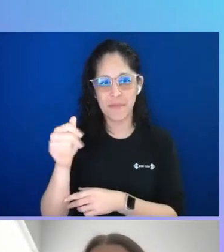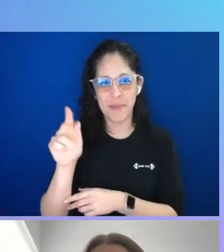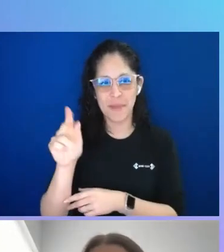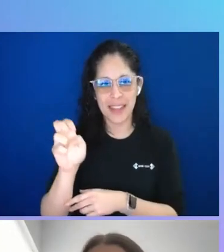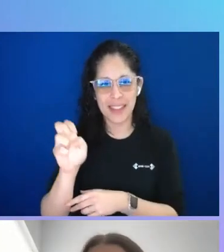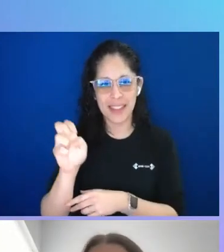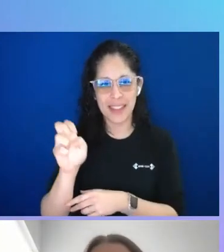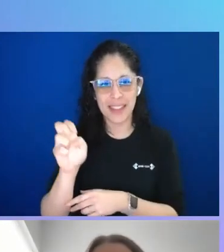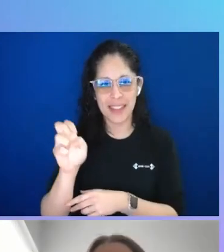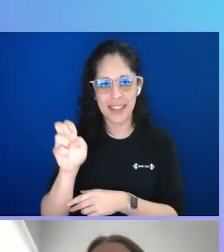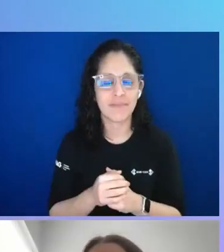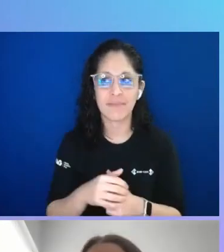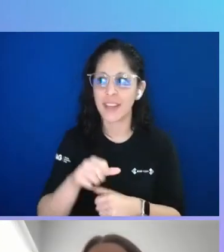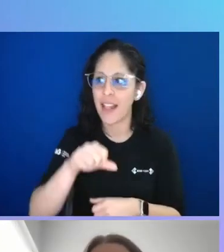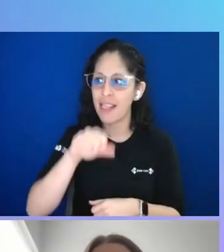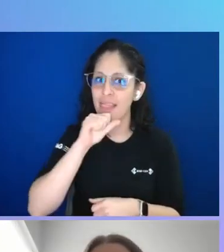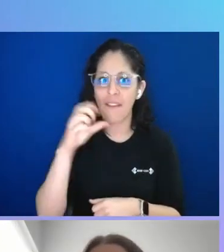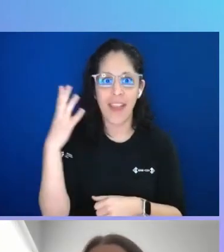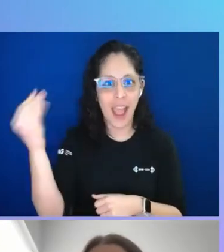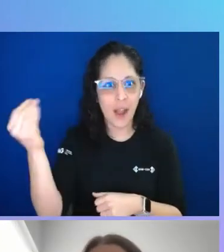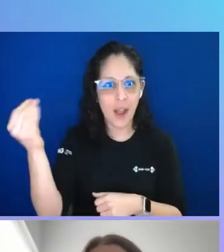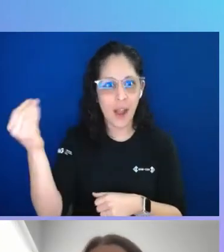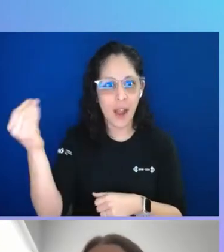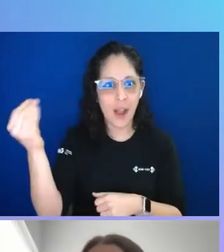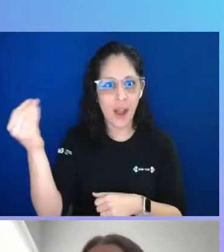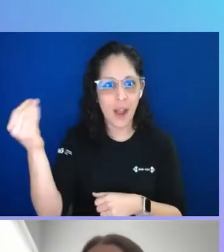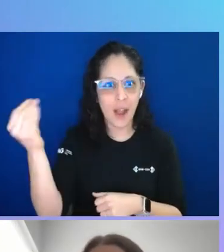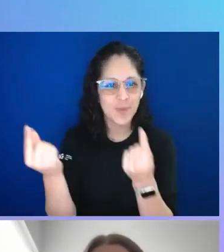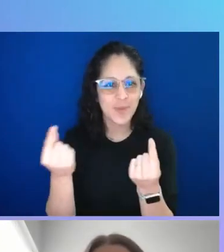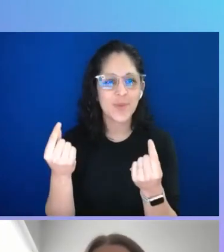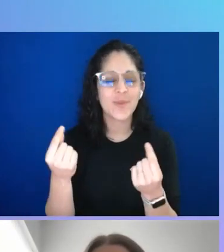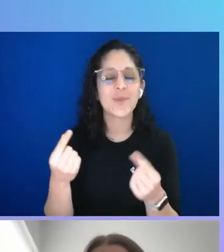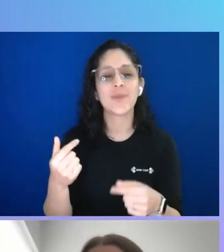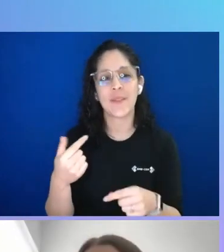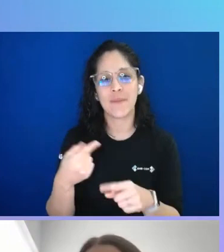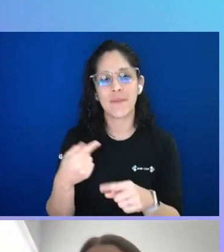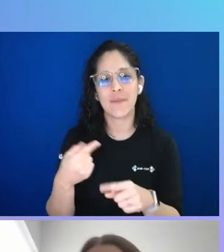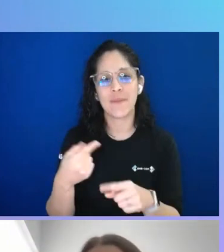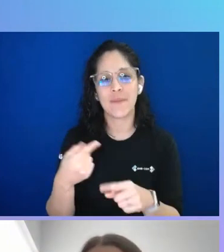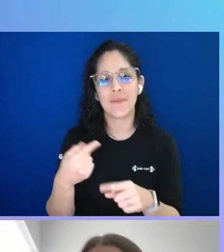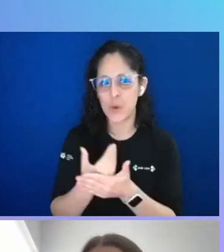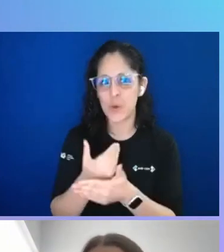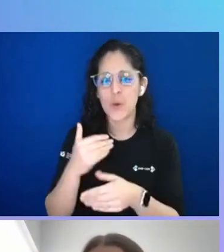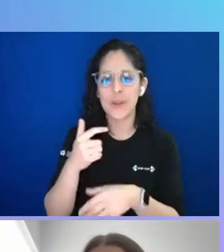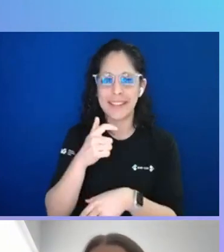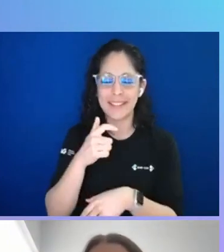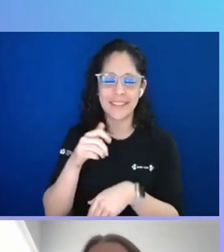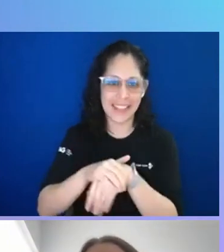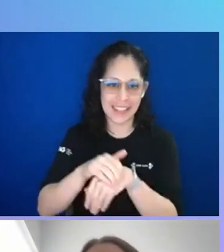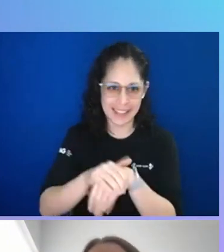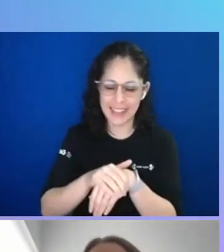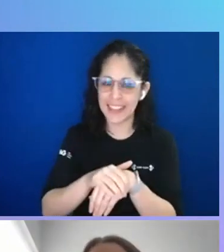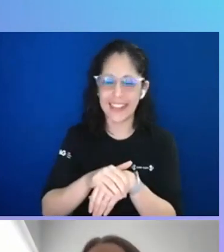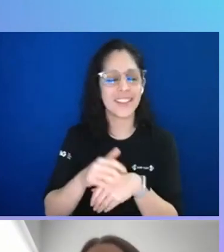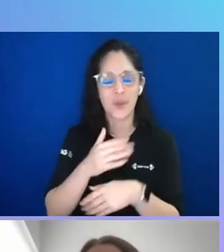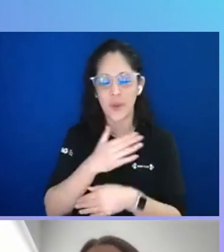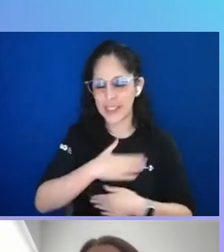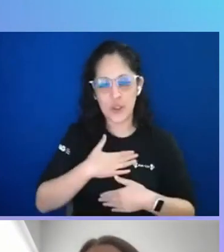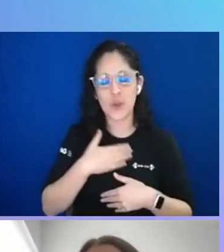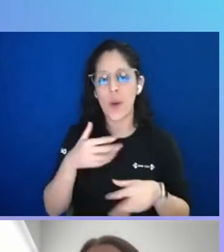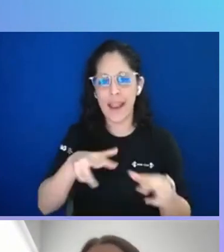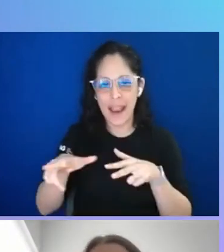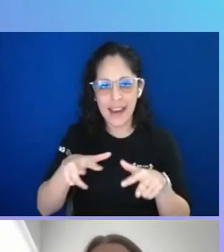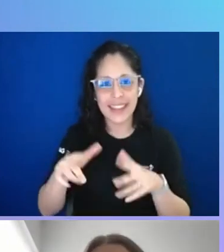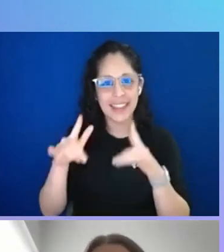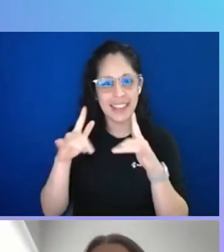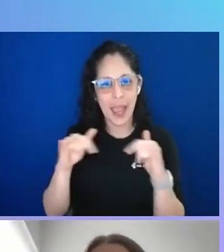I'm a New England girl through and through. So I love hiking, camping, and exploring the coast of Maine with my family. And here on my